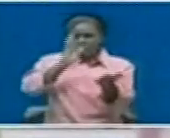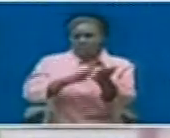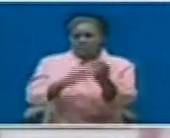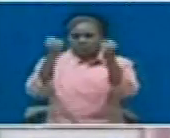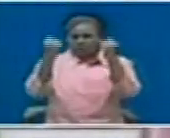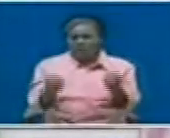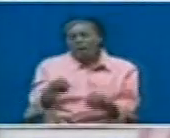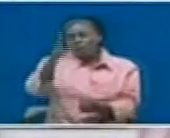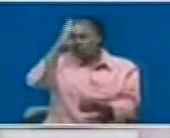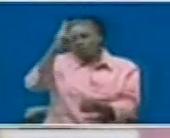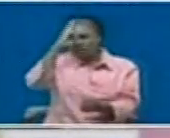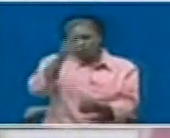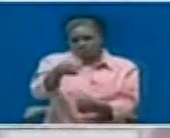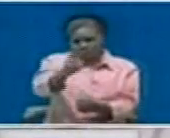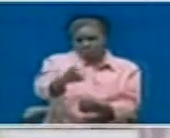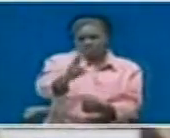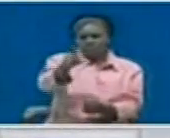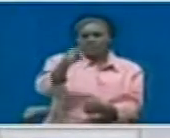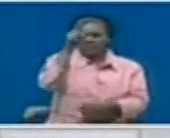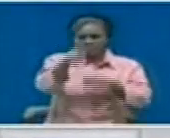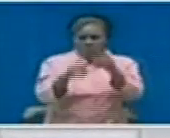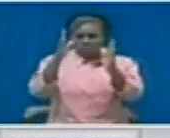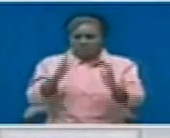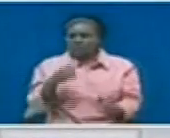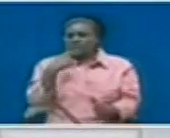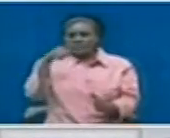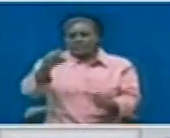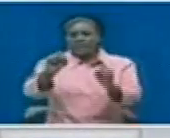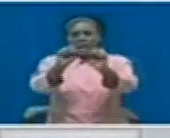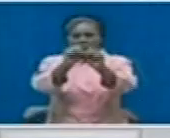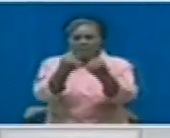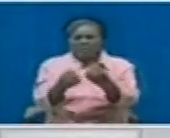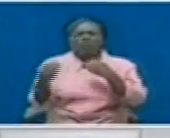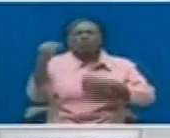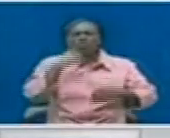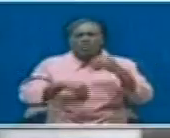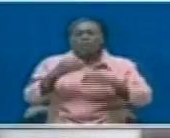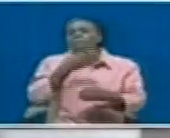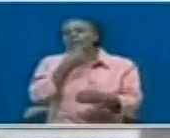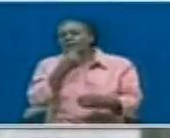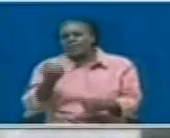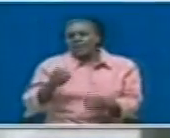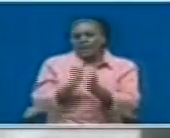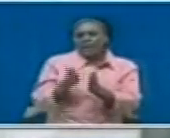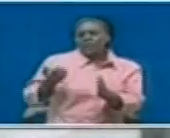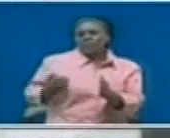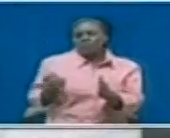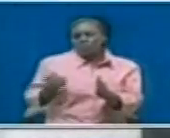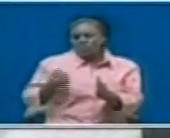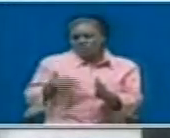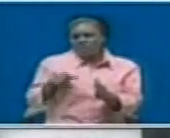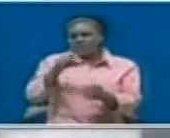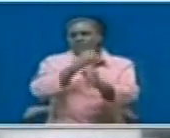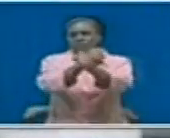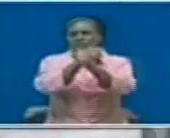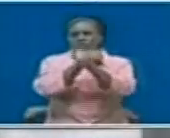merciless police execution, which critics now say are carried out with the impunity of men and women who feel protected by